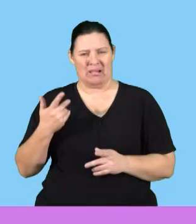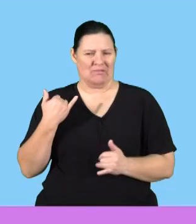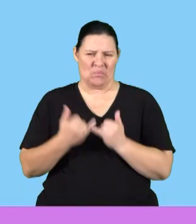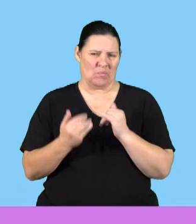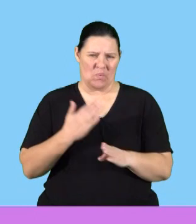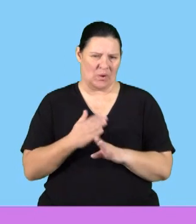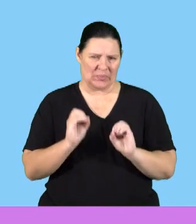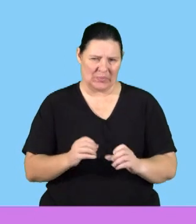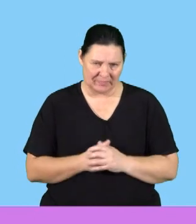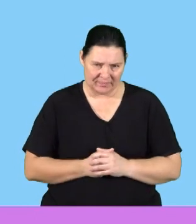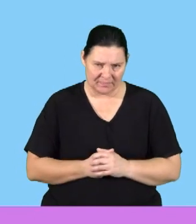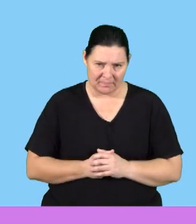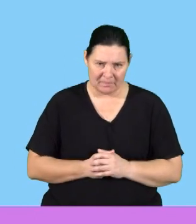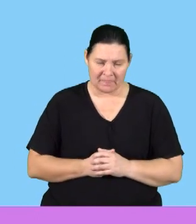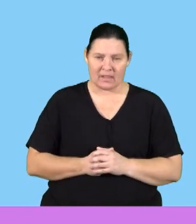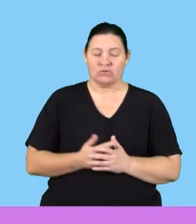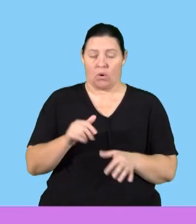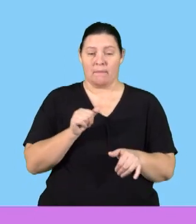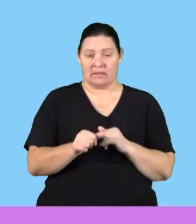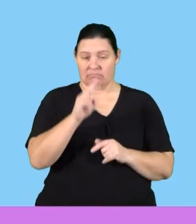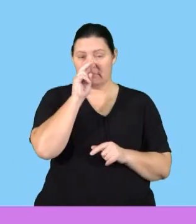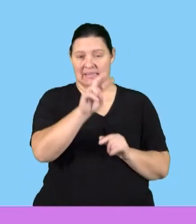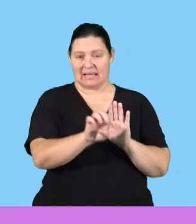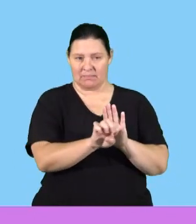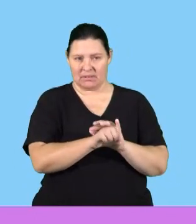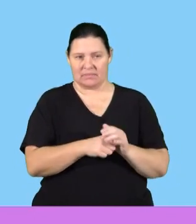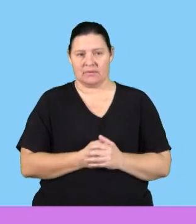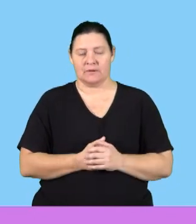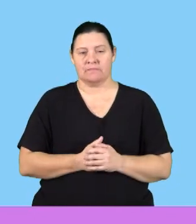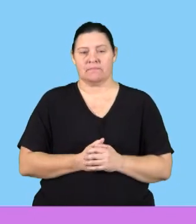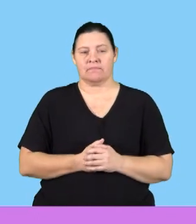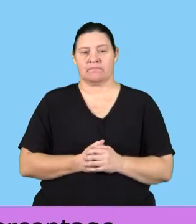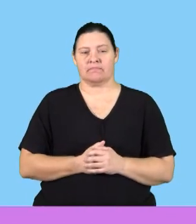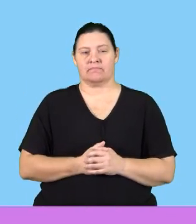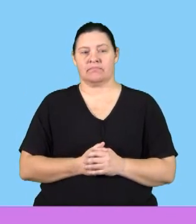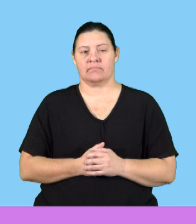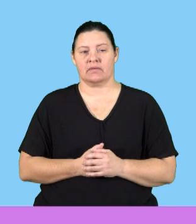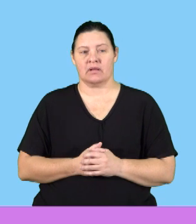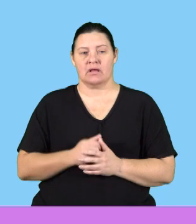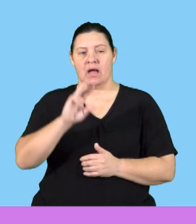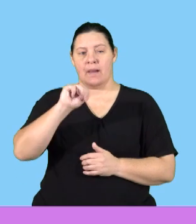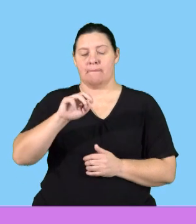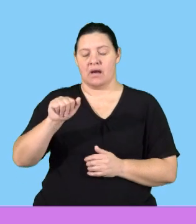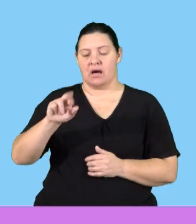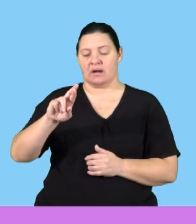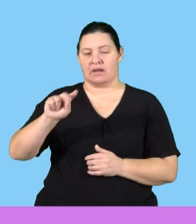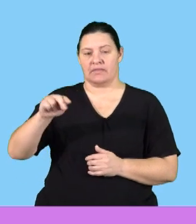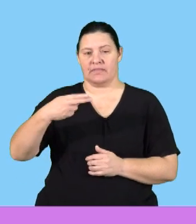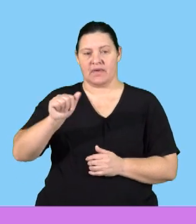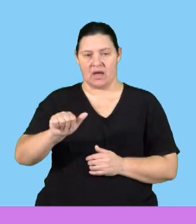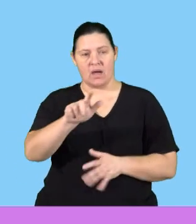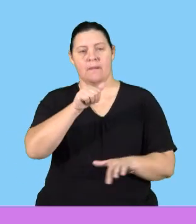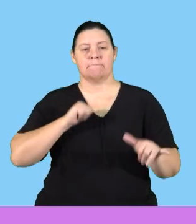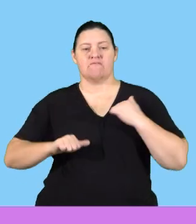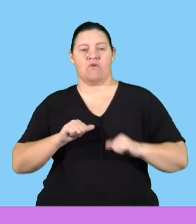Okay, so let us have a look at the example. The first example that we are having, Martha's